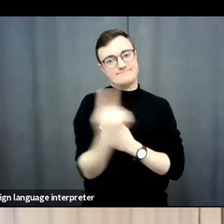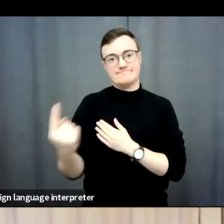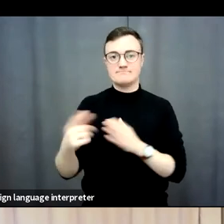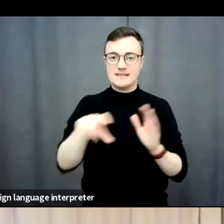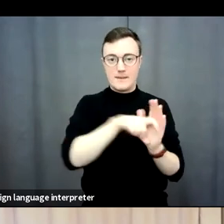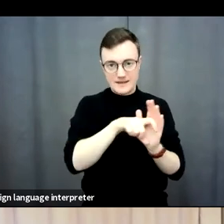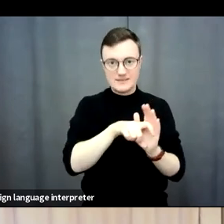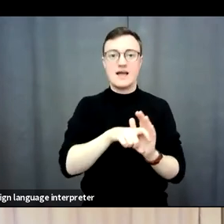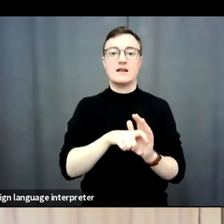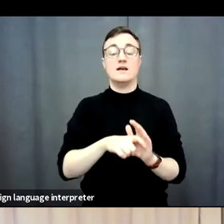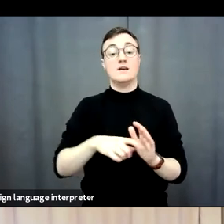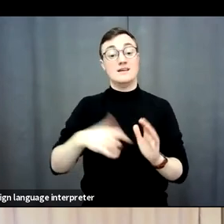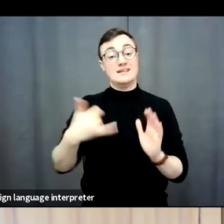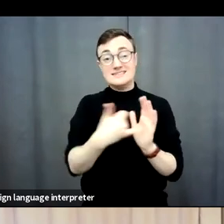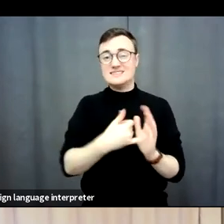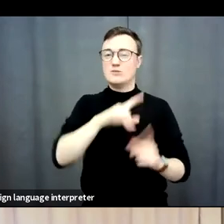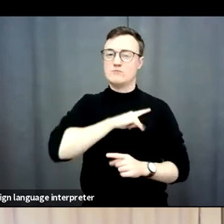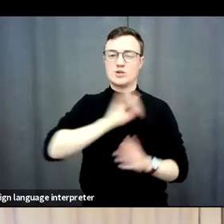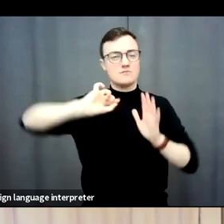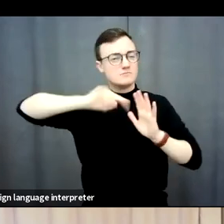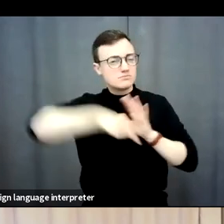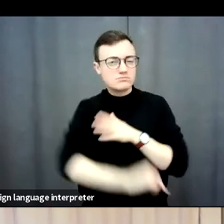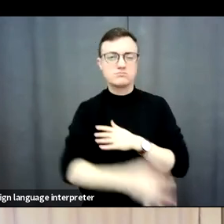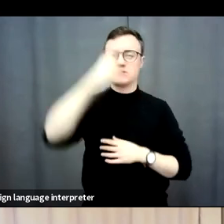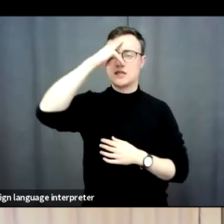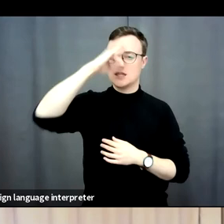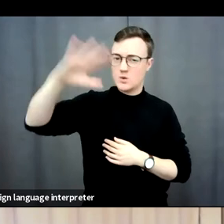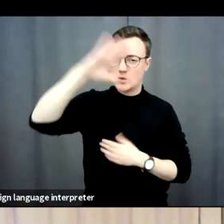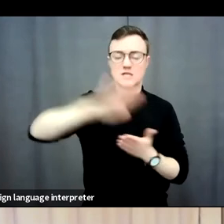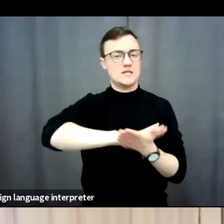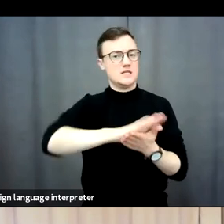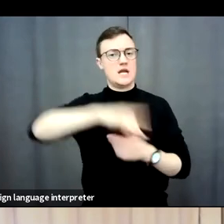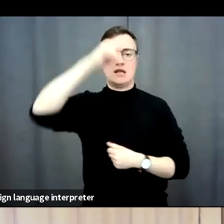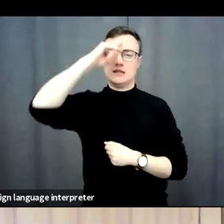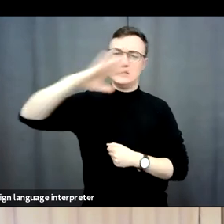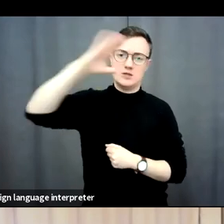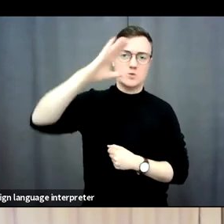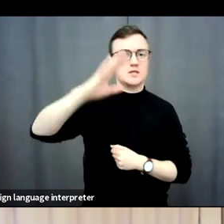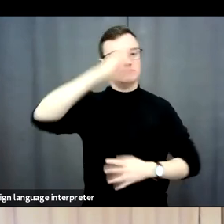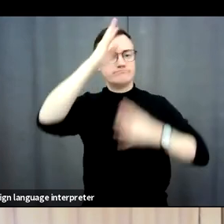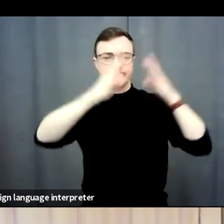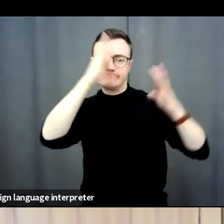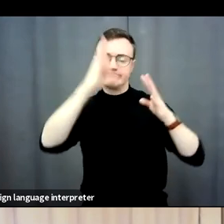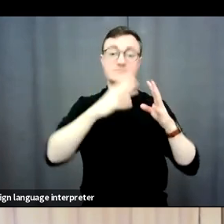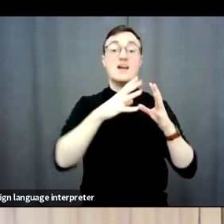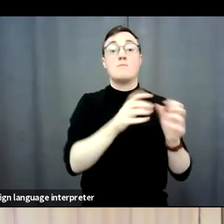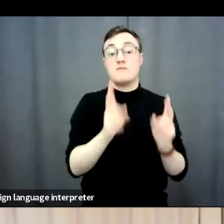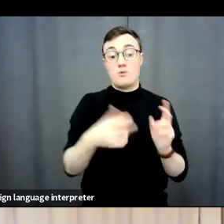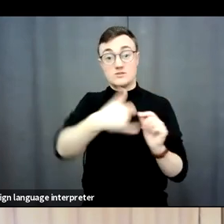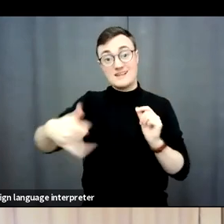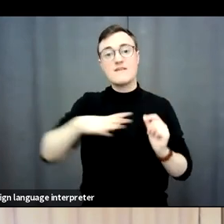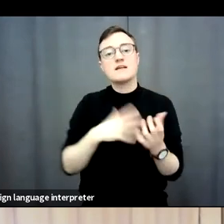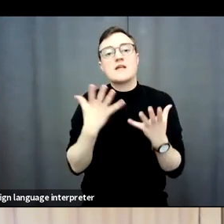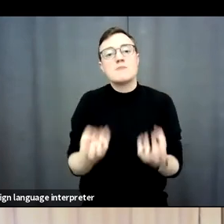a very deep theoretical part. Some of the chapters are very theoretical, but also there are